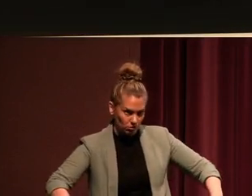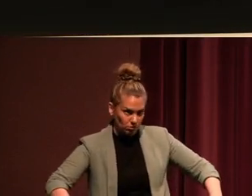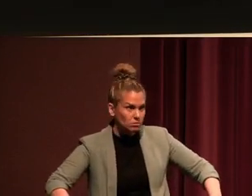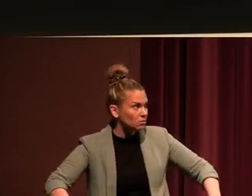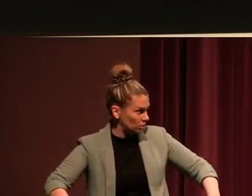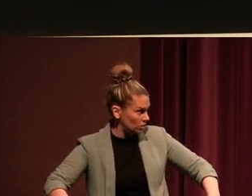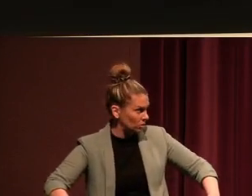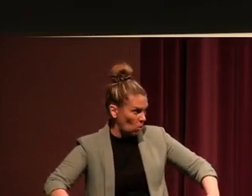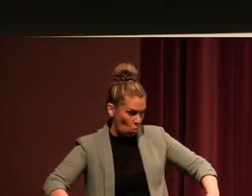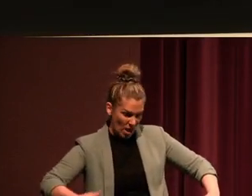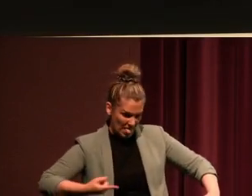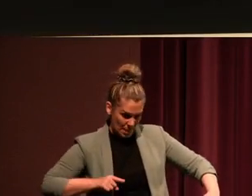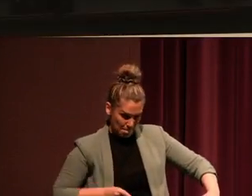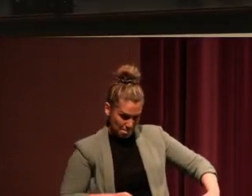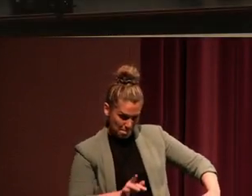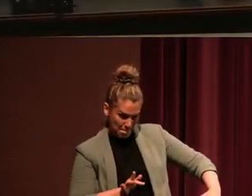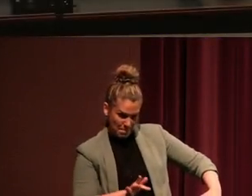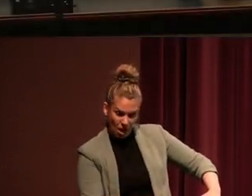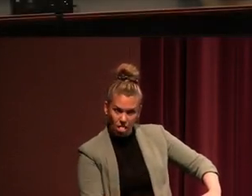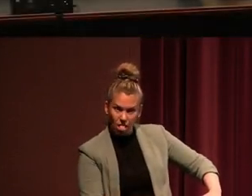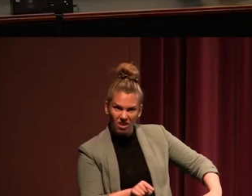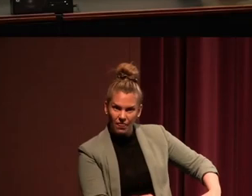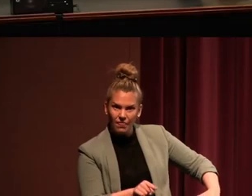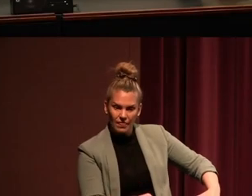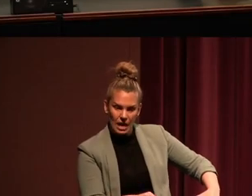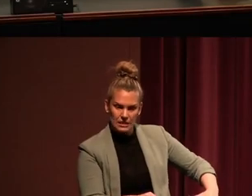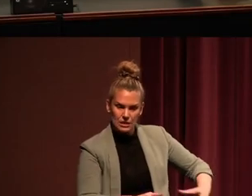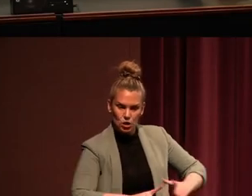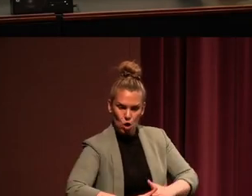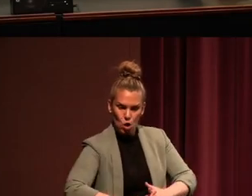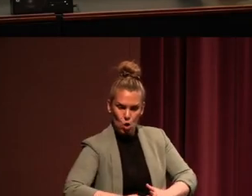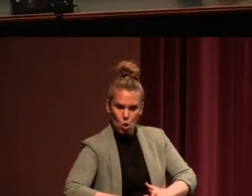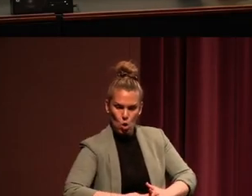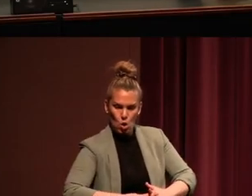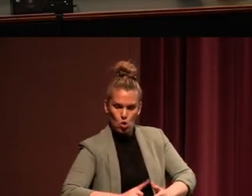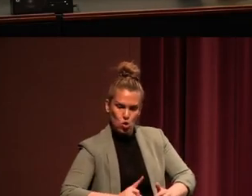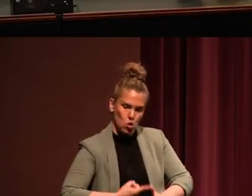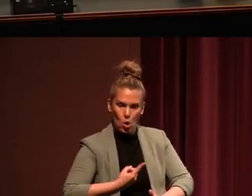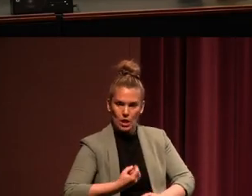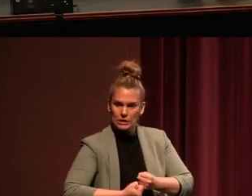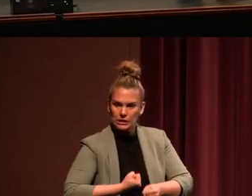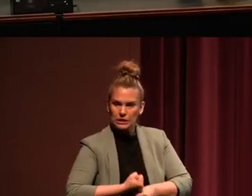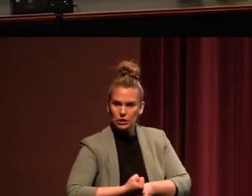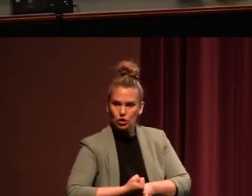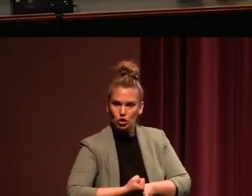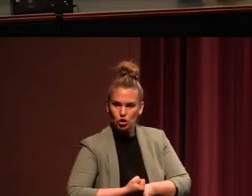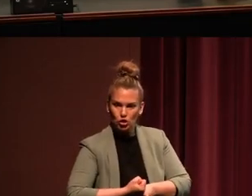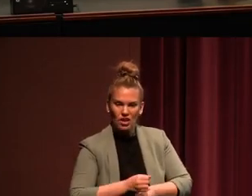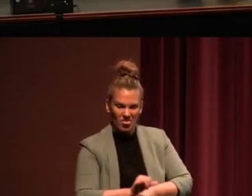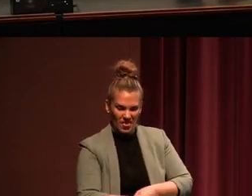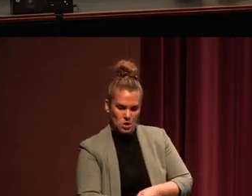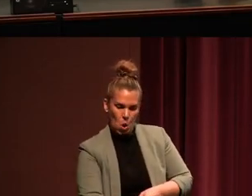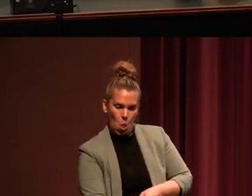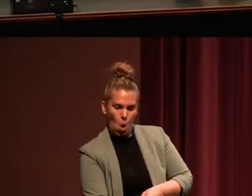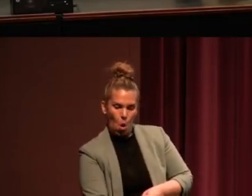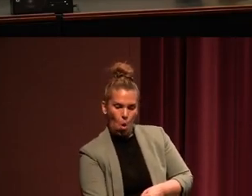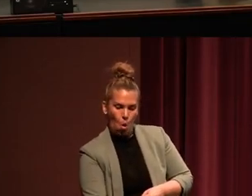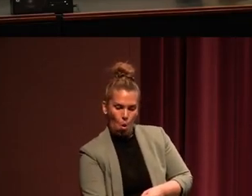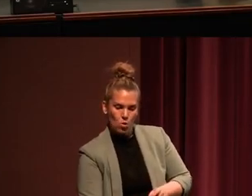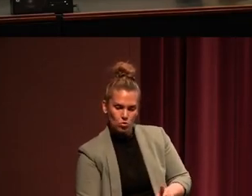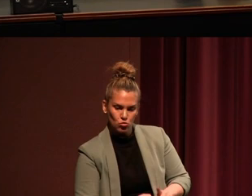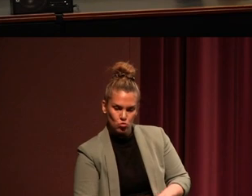So in the middle there, is the earliest year, and the earliest year that's really low to the ground is the birth